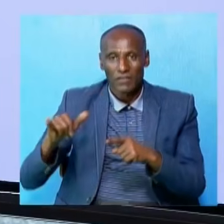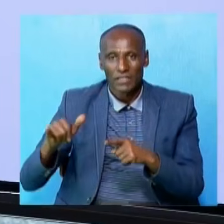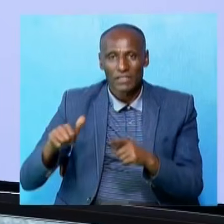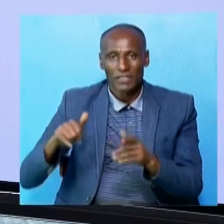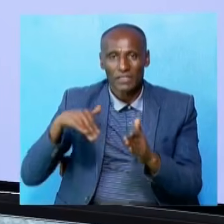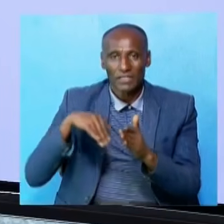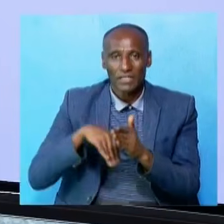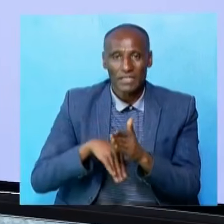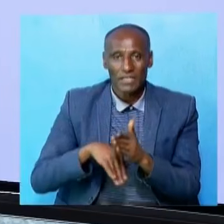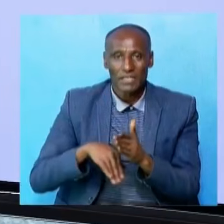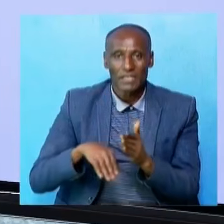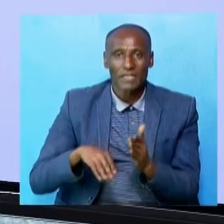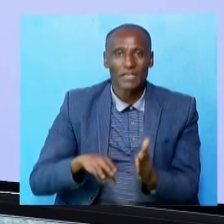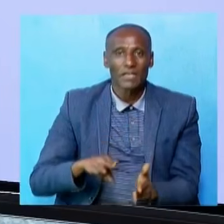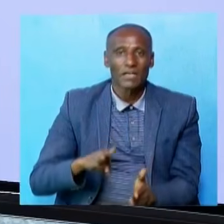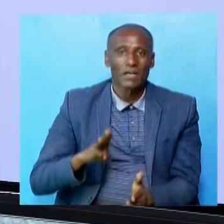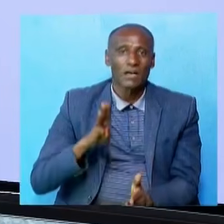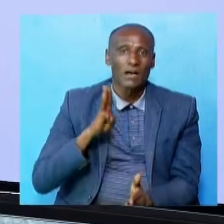Look at this sentence.